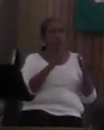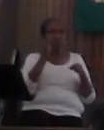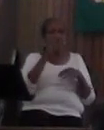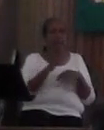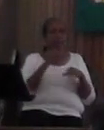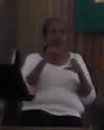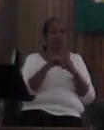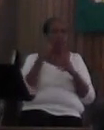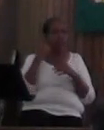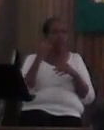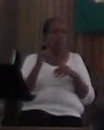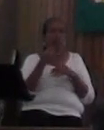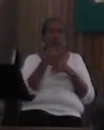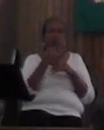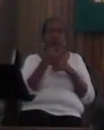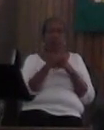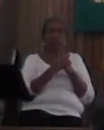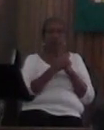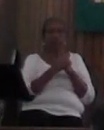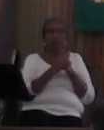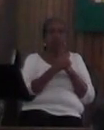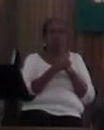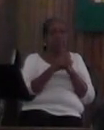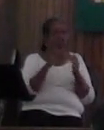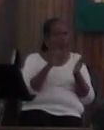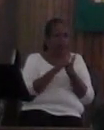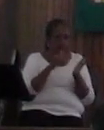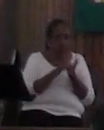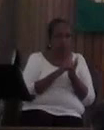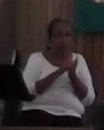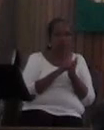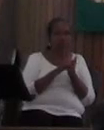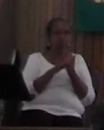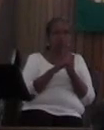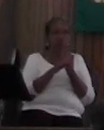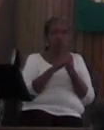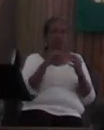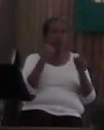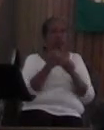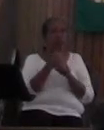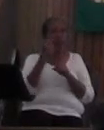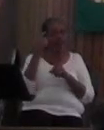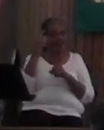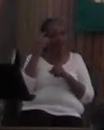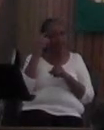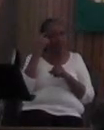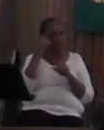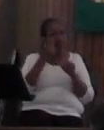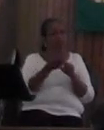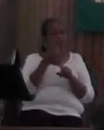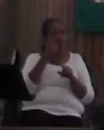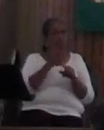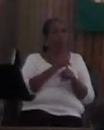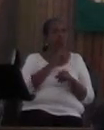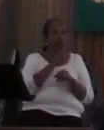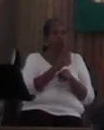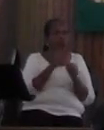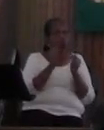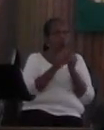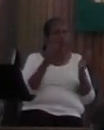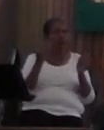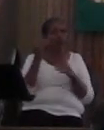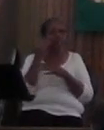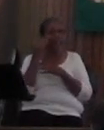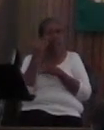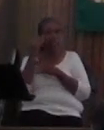says this: "It is impossible to make sense of truth without acknowledging